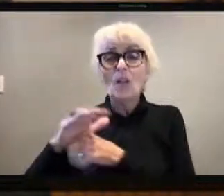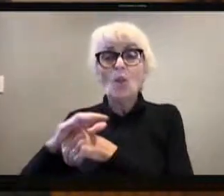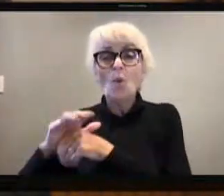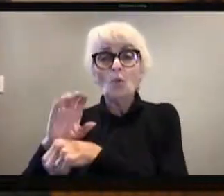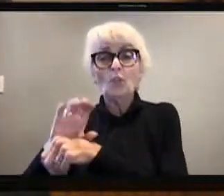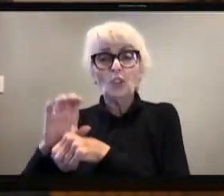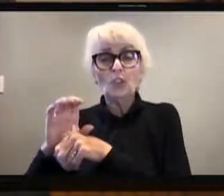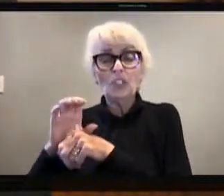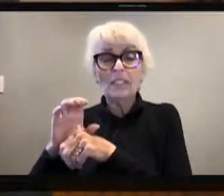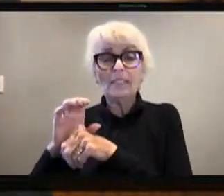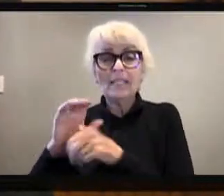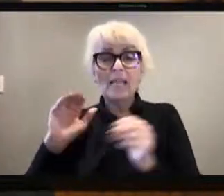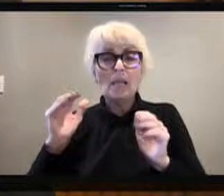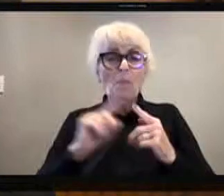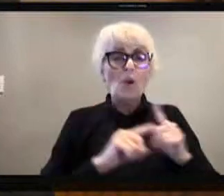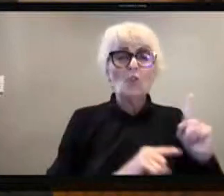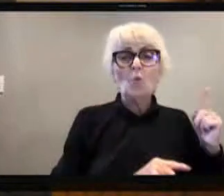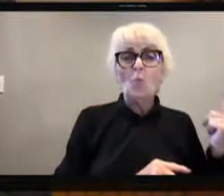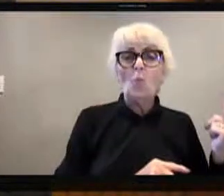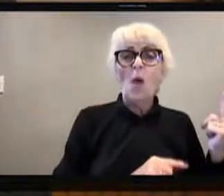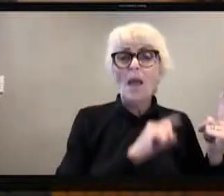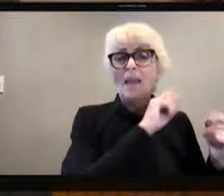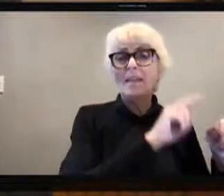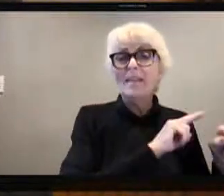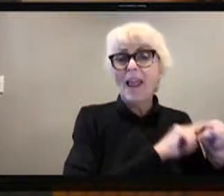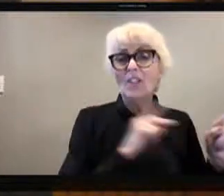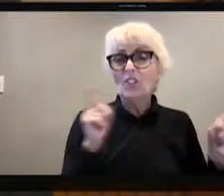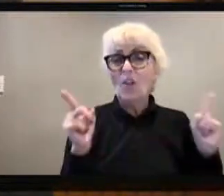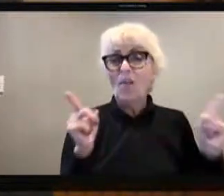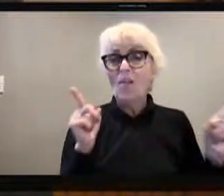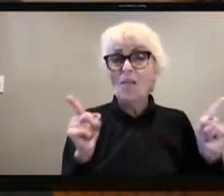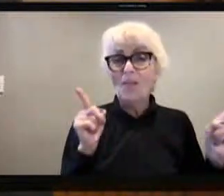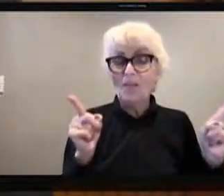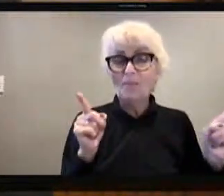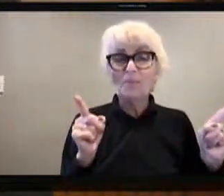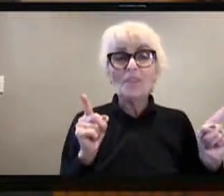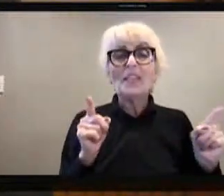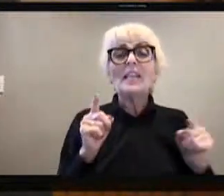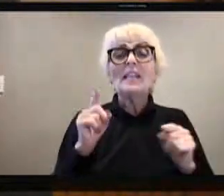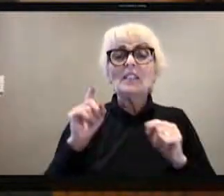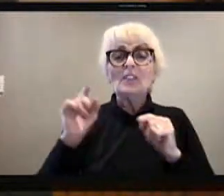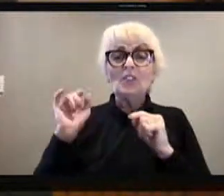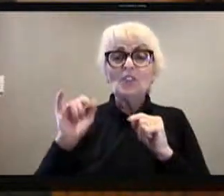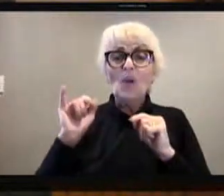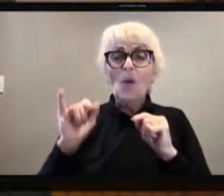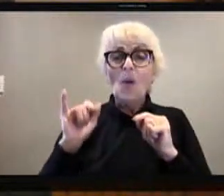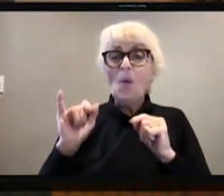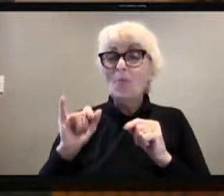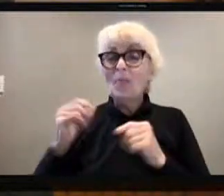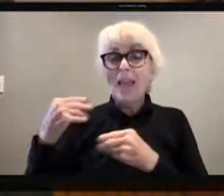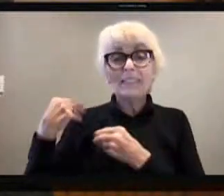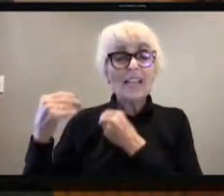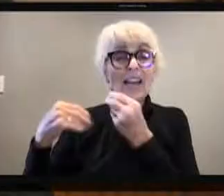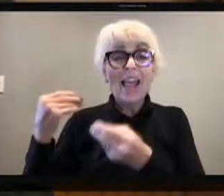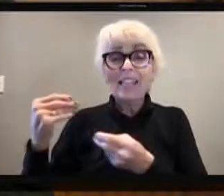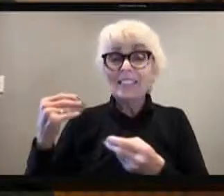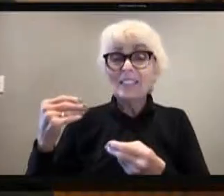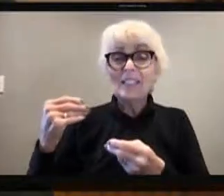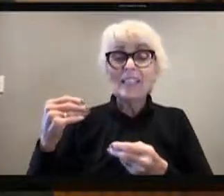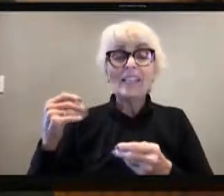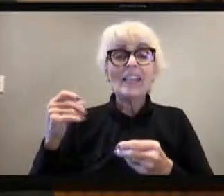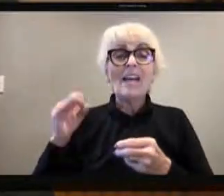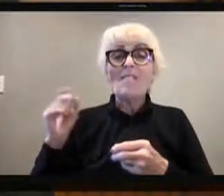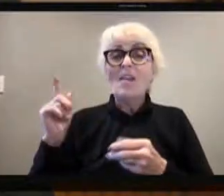The result is an enduring but largely unsung legacy of thousands of windows in